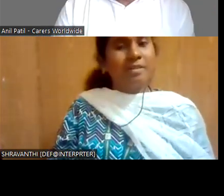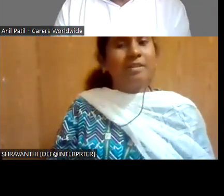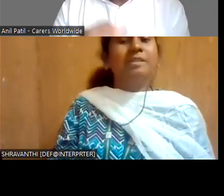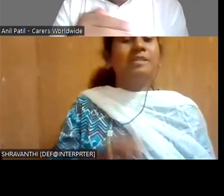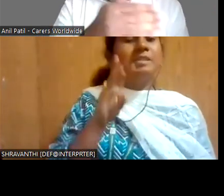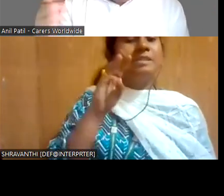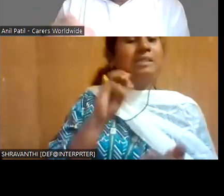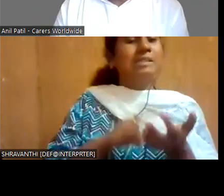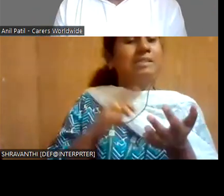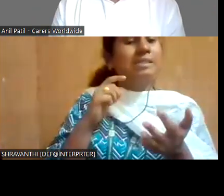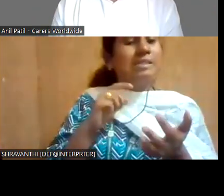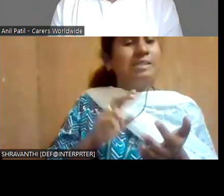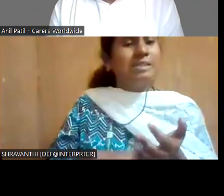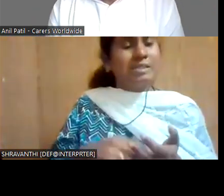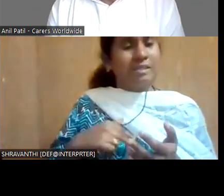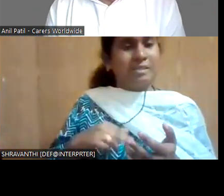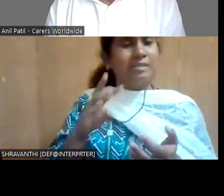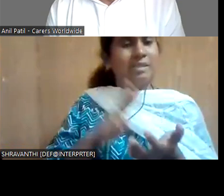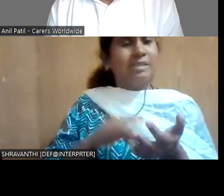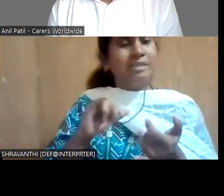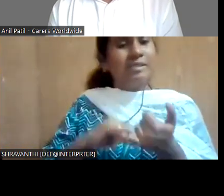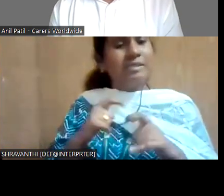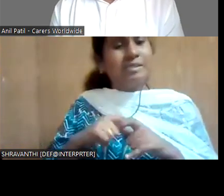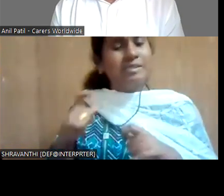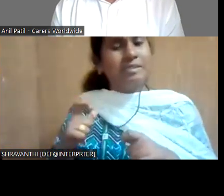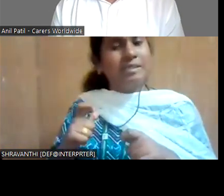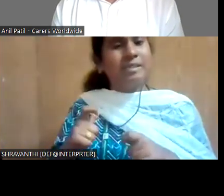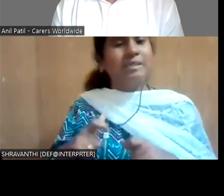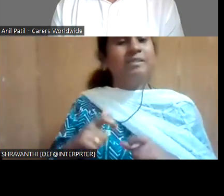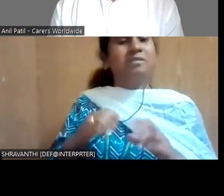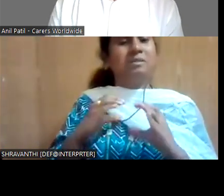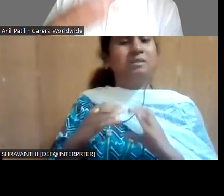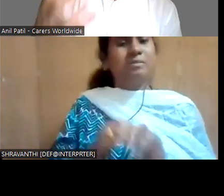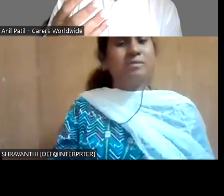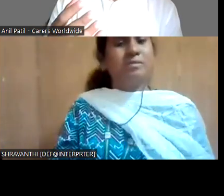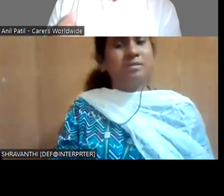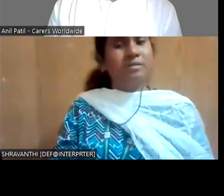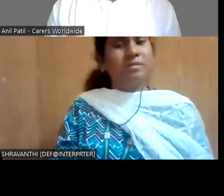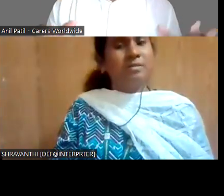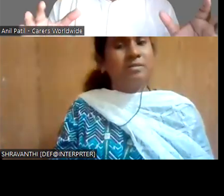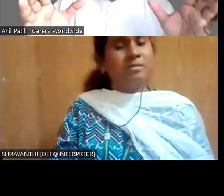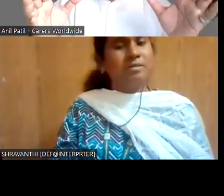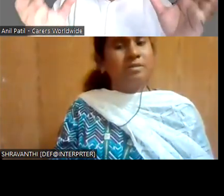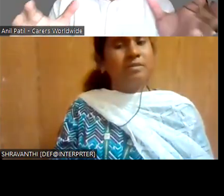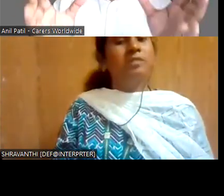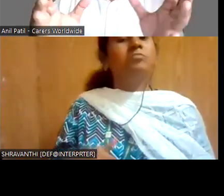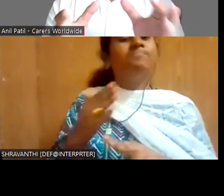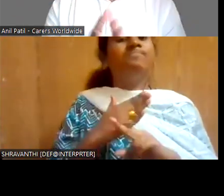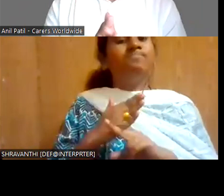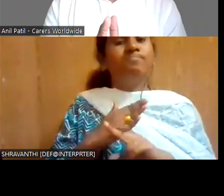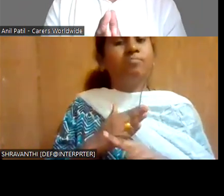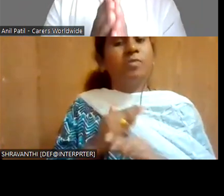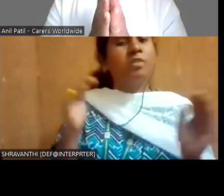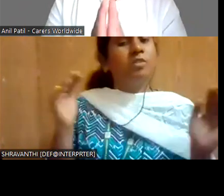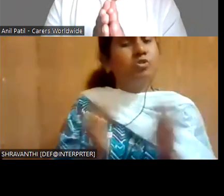seconds or 1 minute to then complete, then I will leave it to you. For further questions. Delighted to share, in a, such a short period